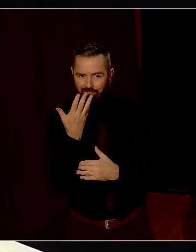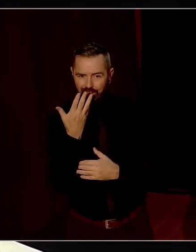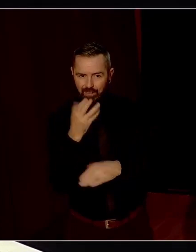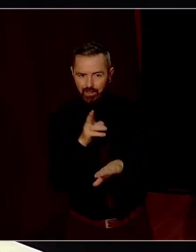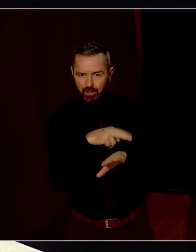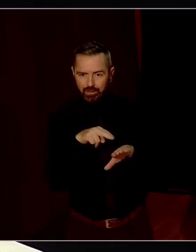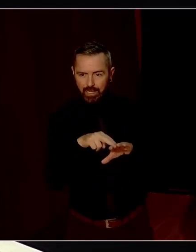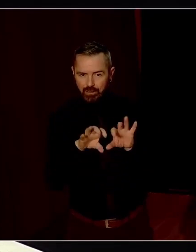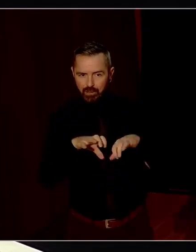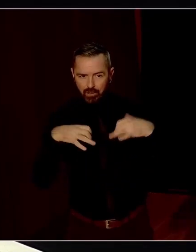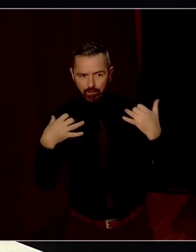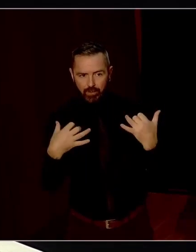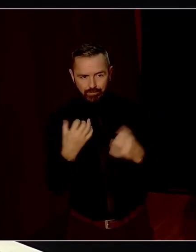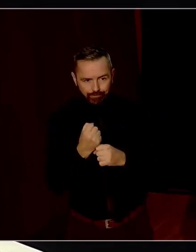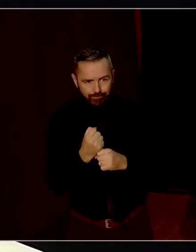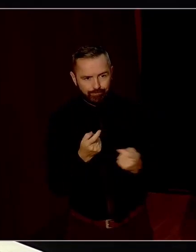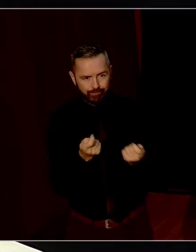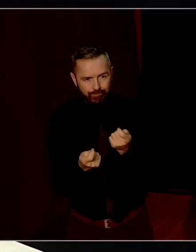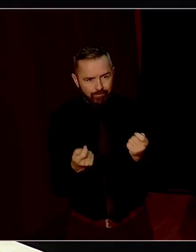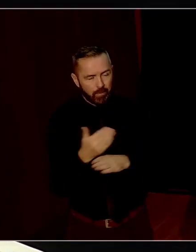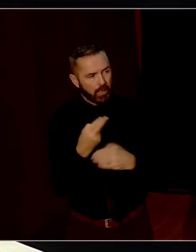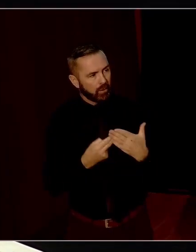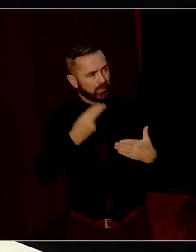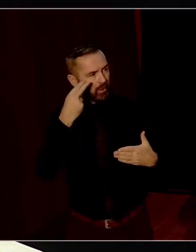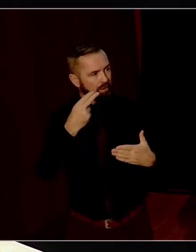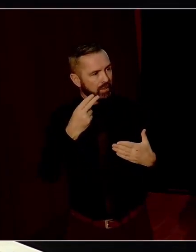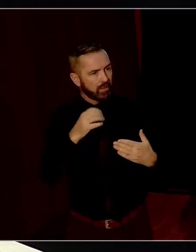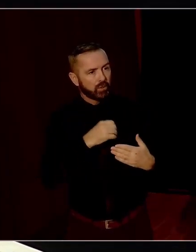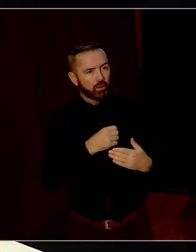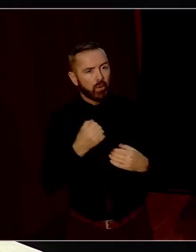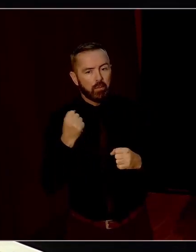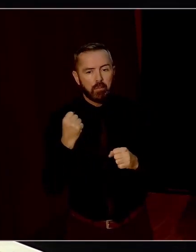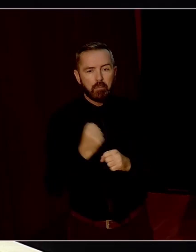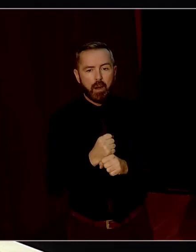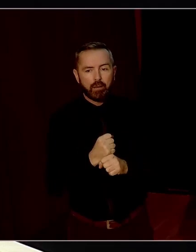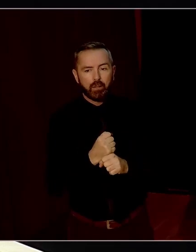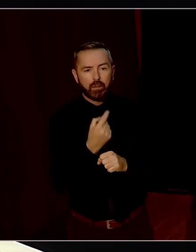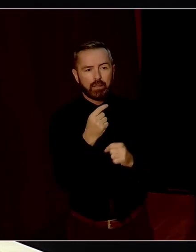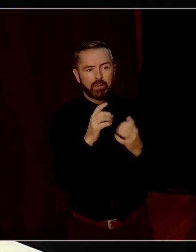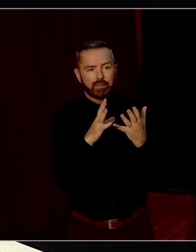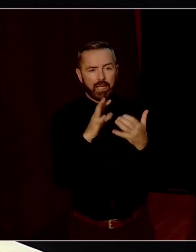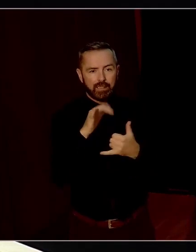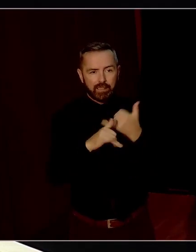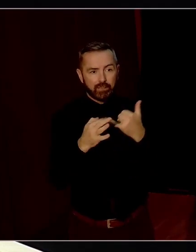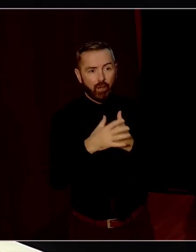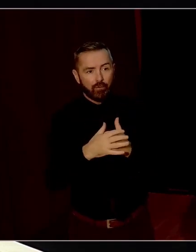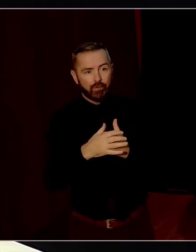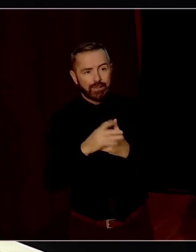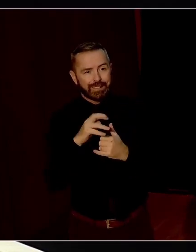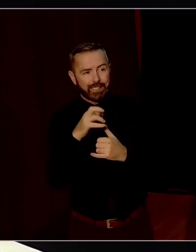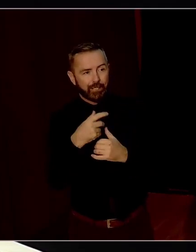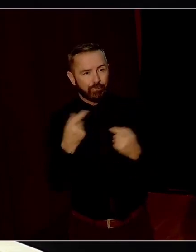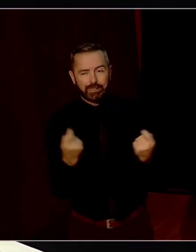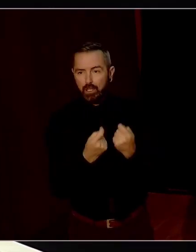national conference hosted by universities to mark the decade of centenaries. And the idea of